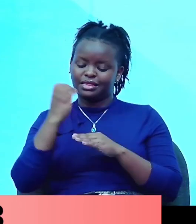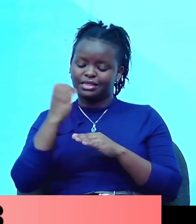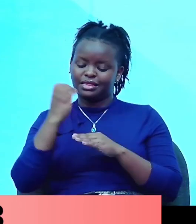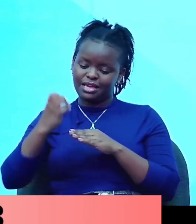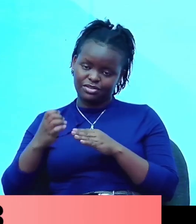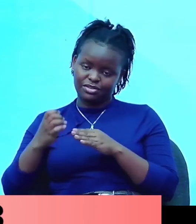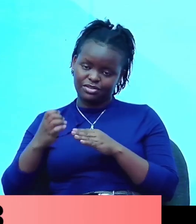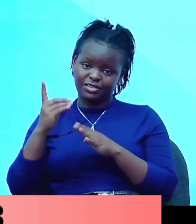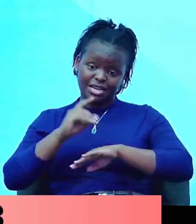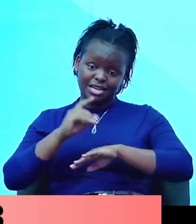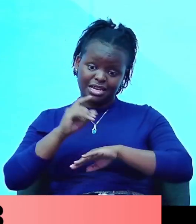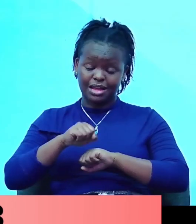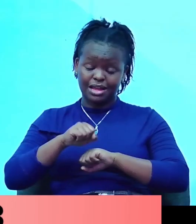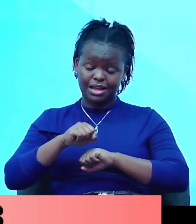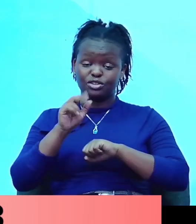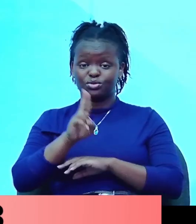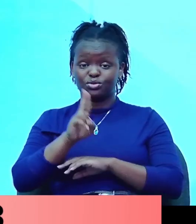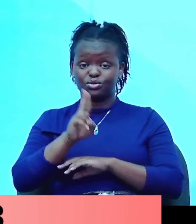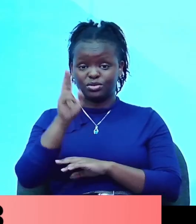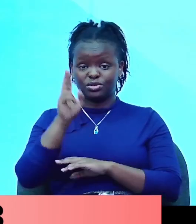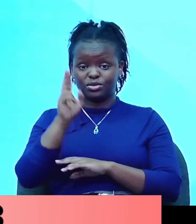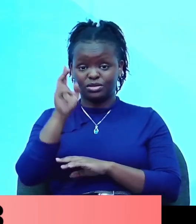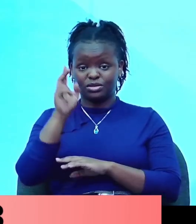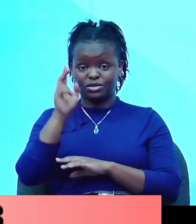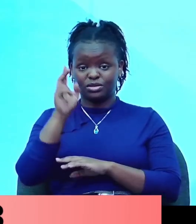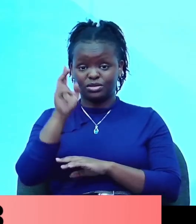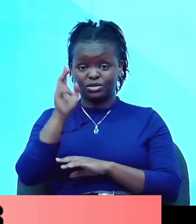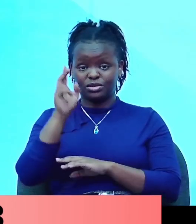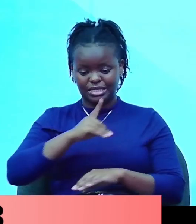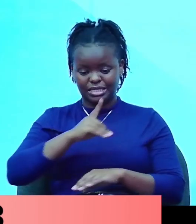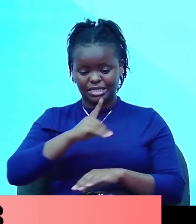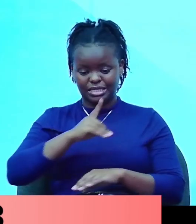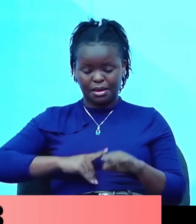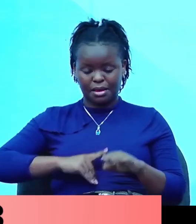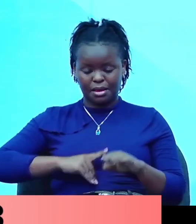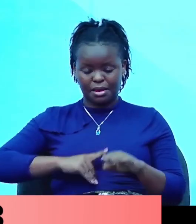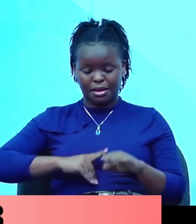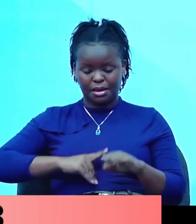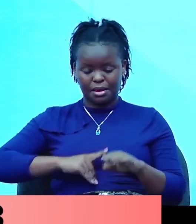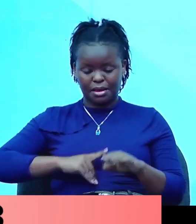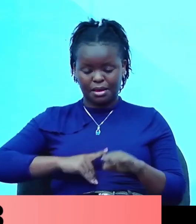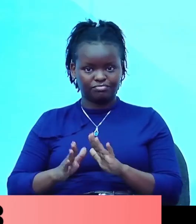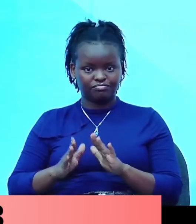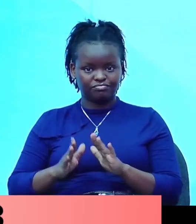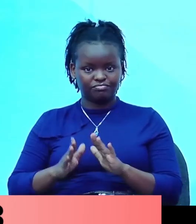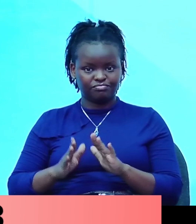in December. Can go into school fees into next year. Why not?